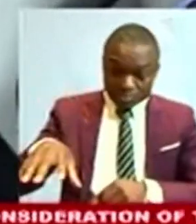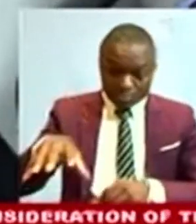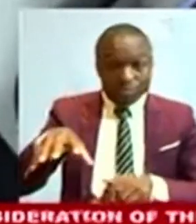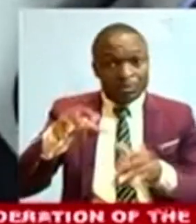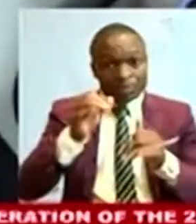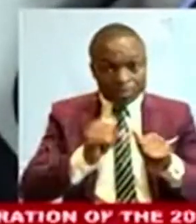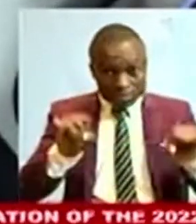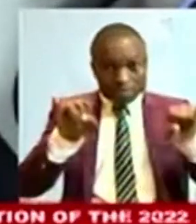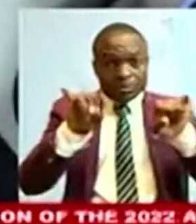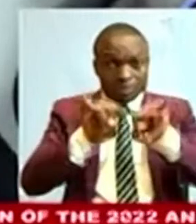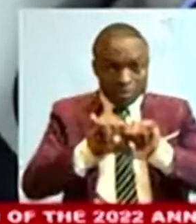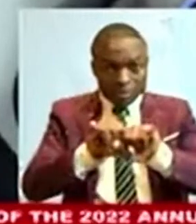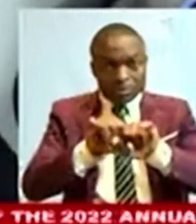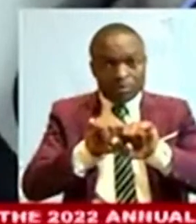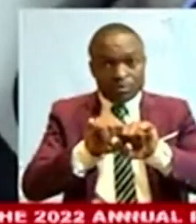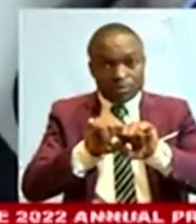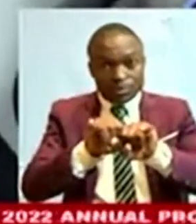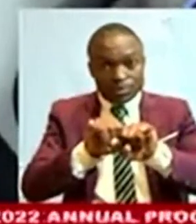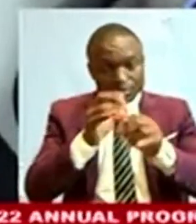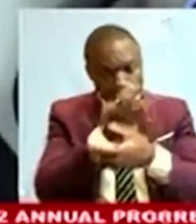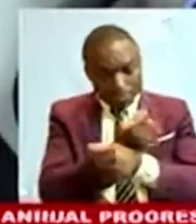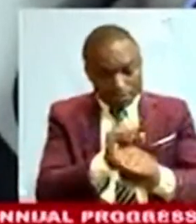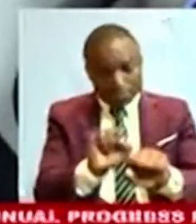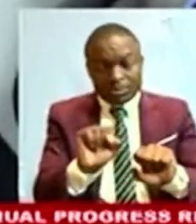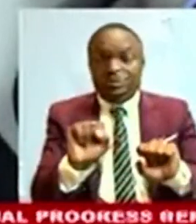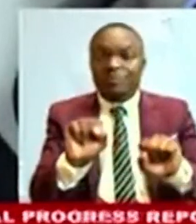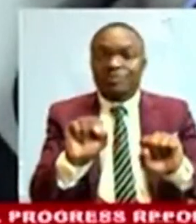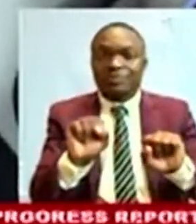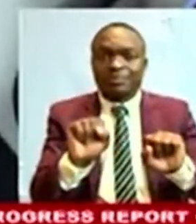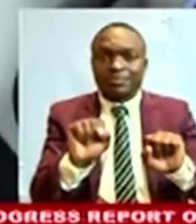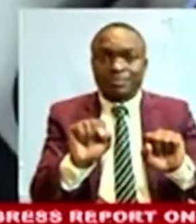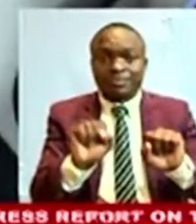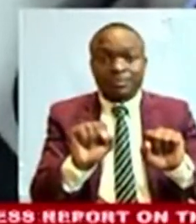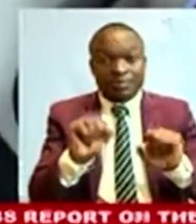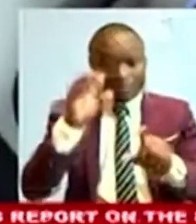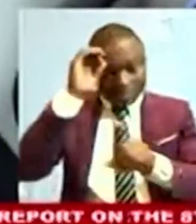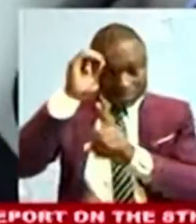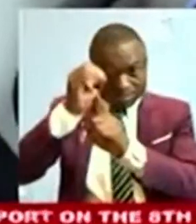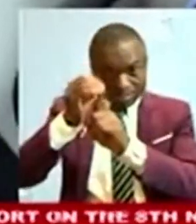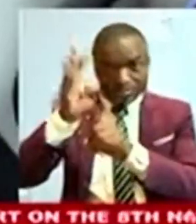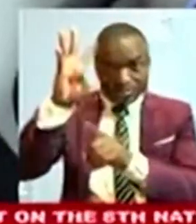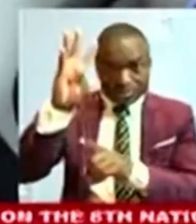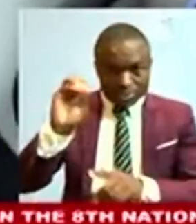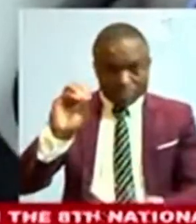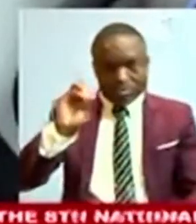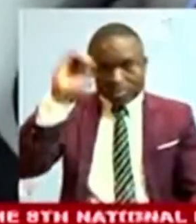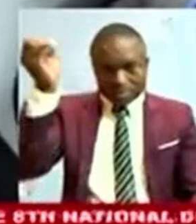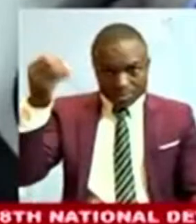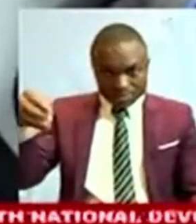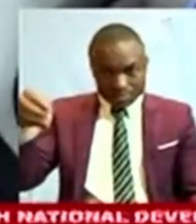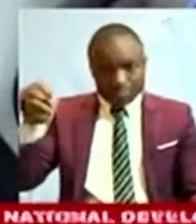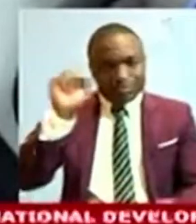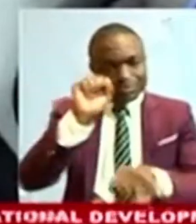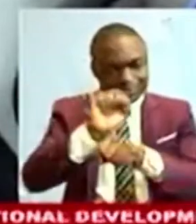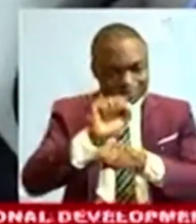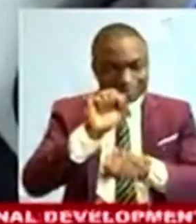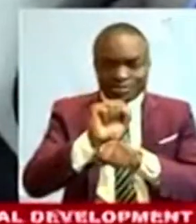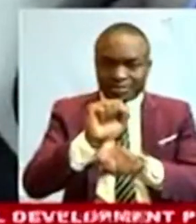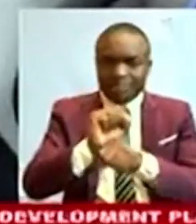survival development indicator, Honorable Chairperson. The target was 40%. Our performance was